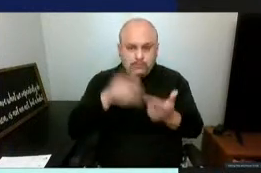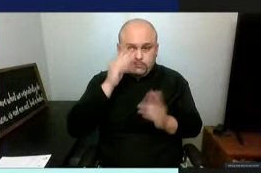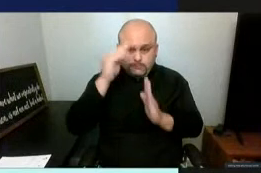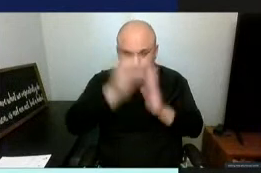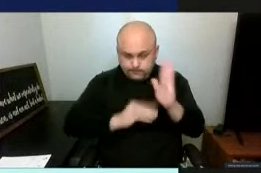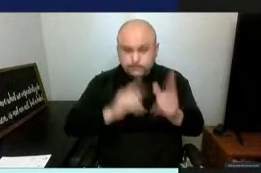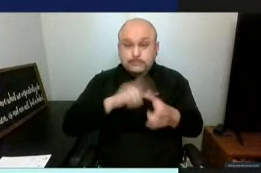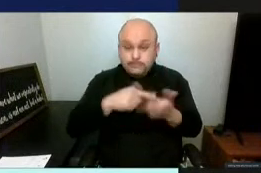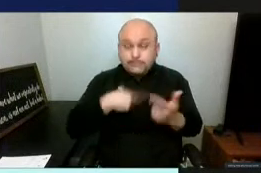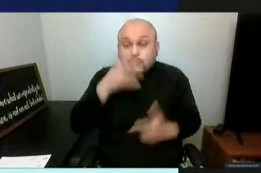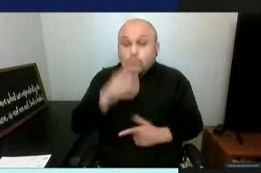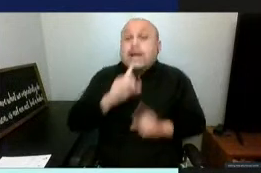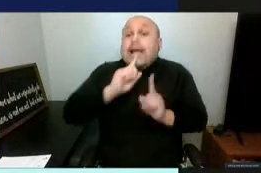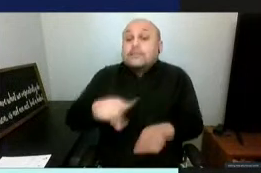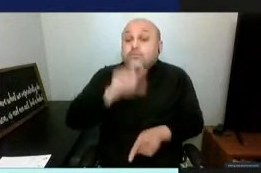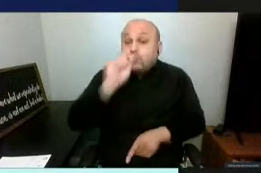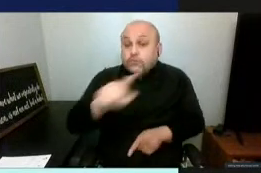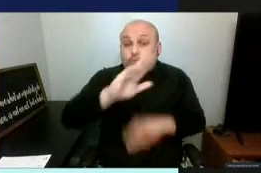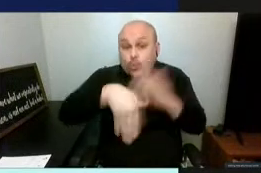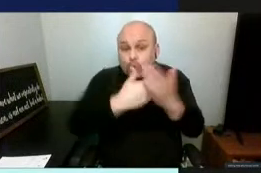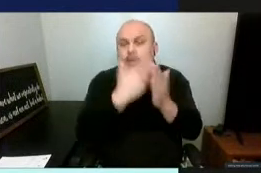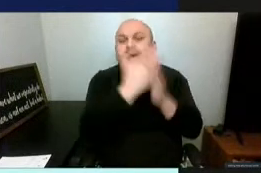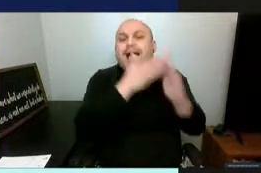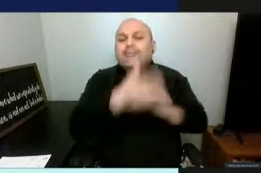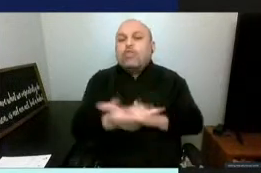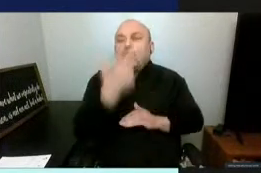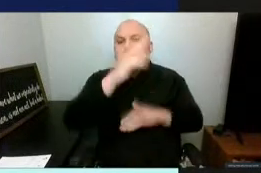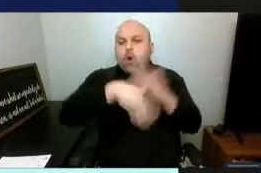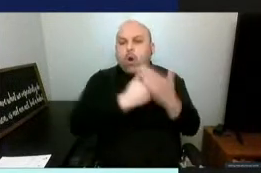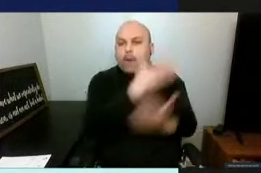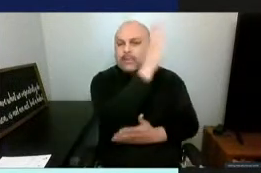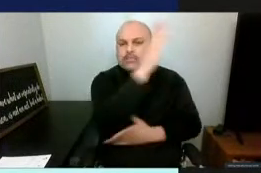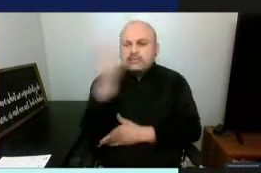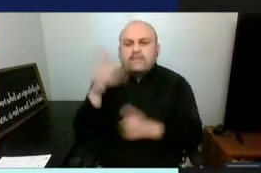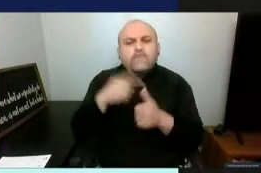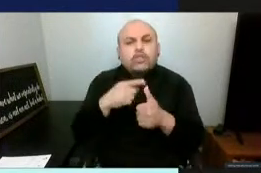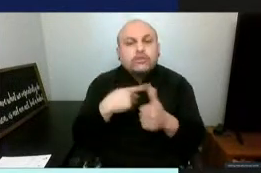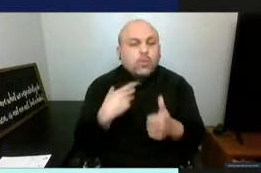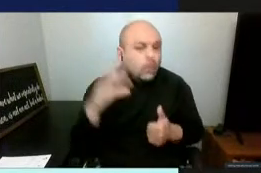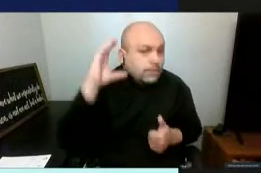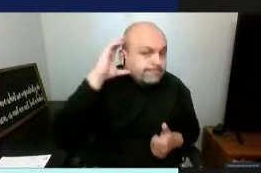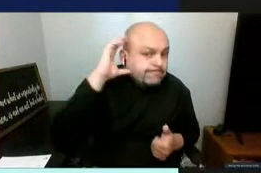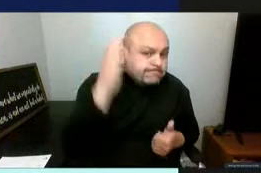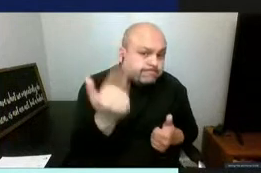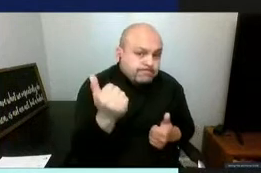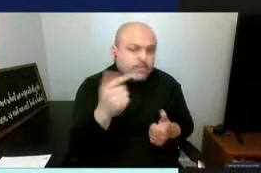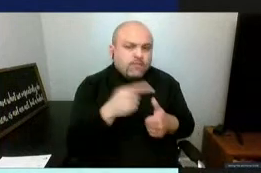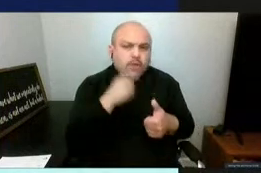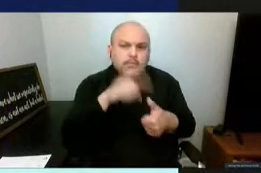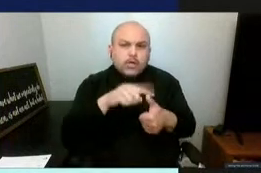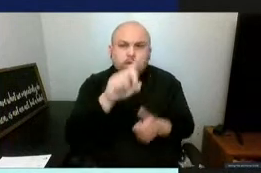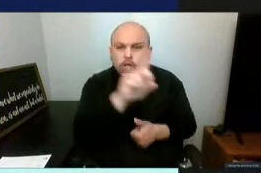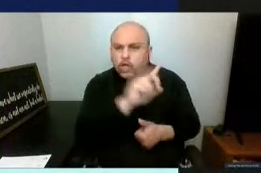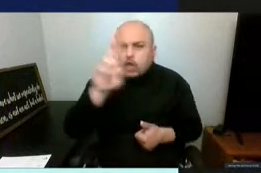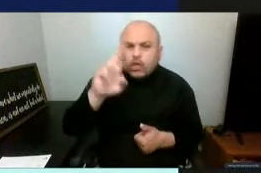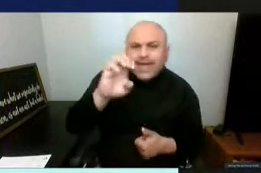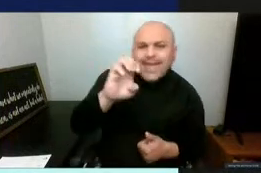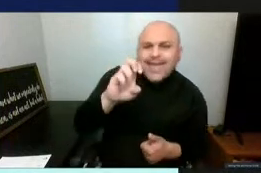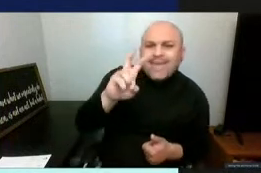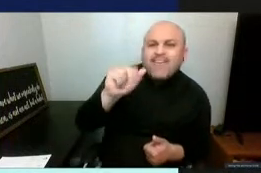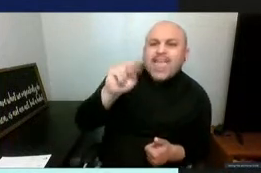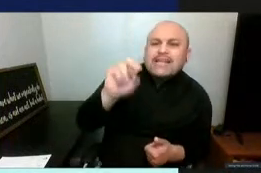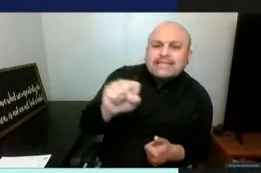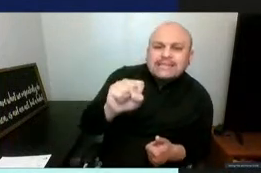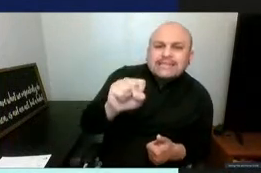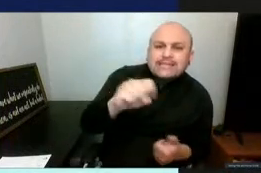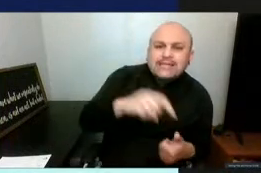of all three presentations. First, we will hear from Drs. Evans, and Akbar,